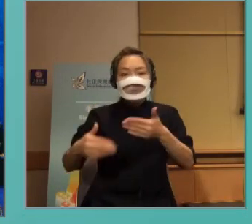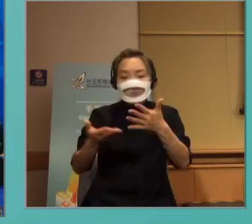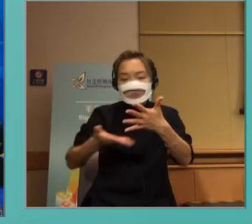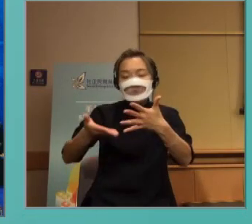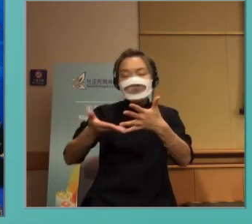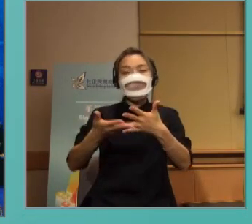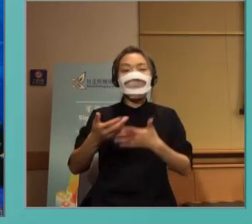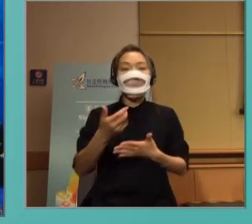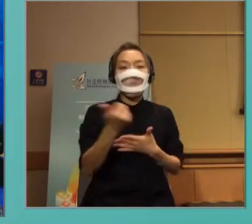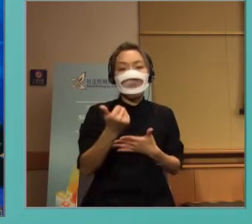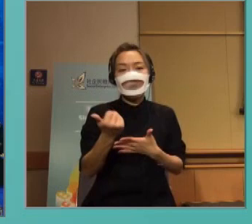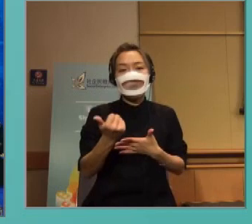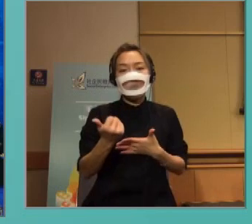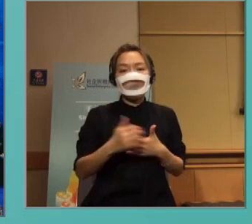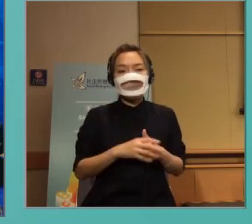have other questions?